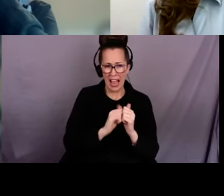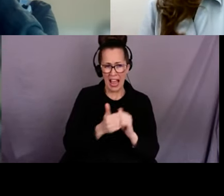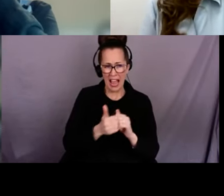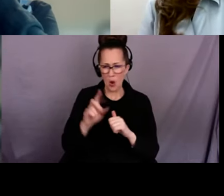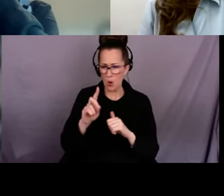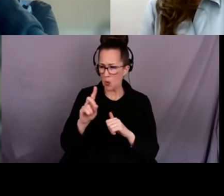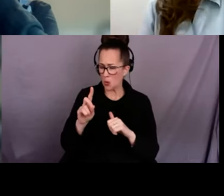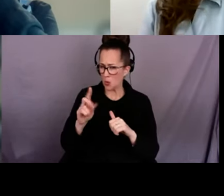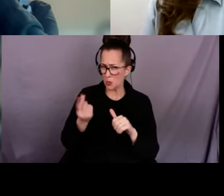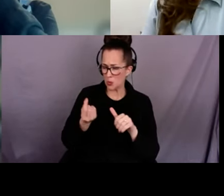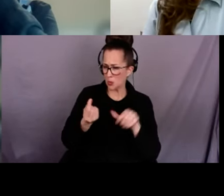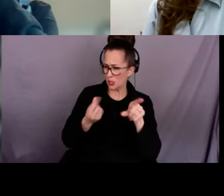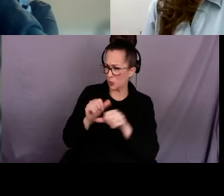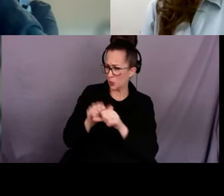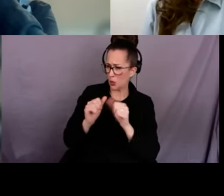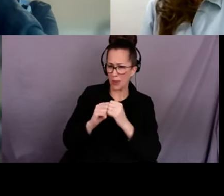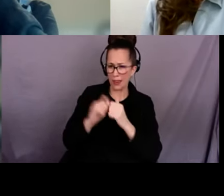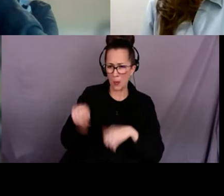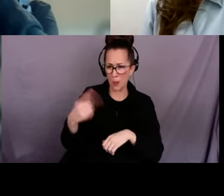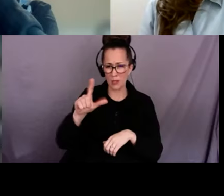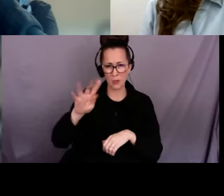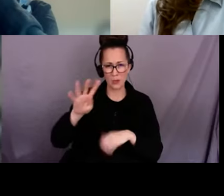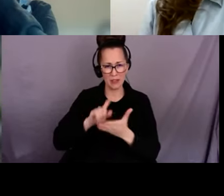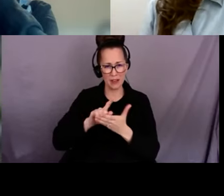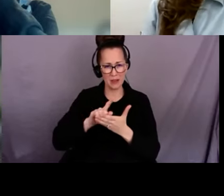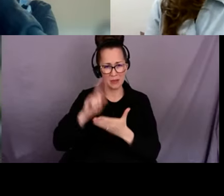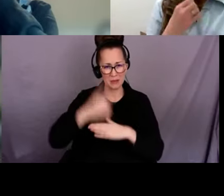day, but she does. So go ahead.